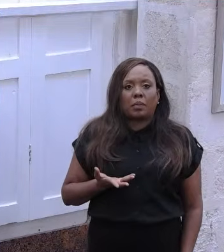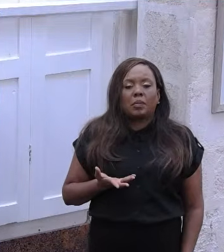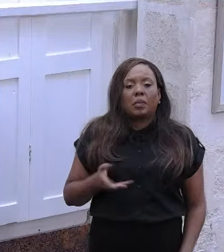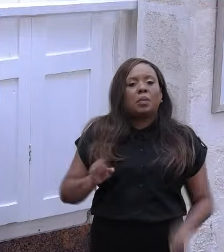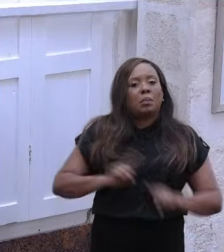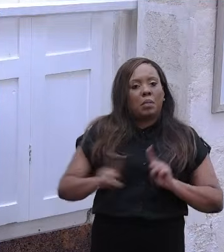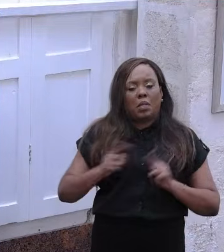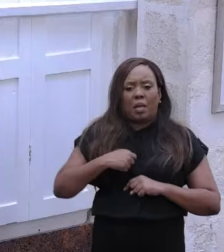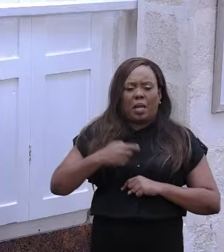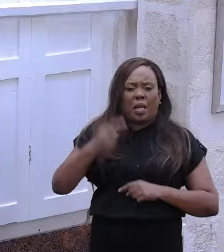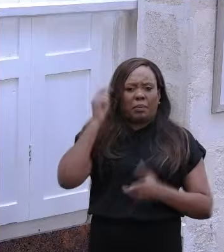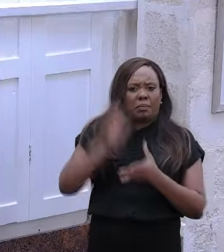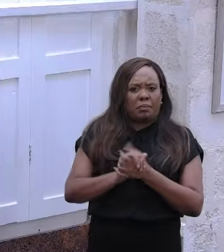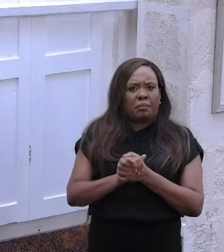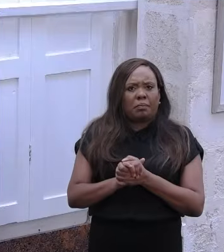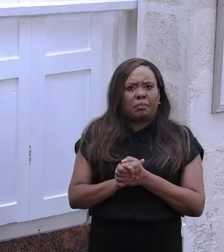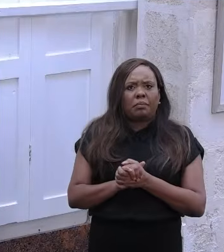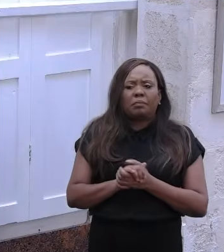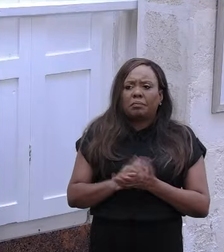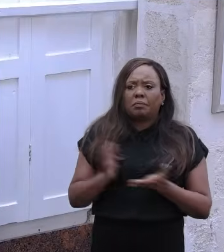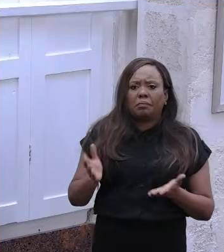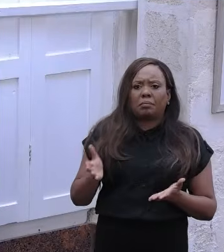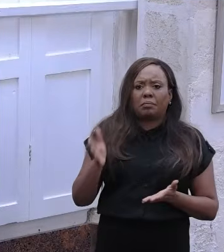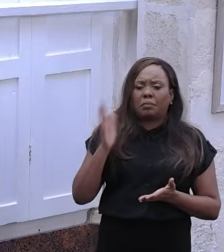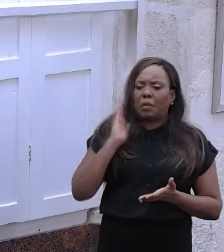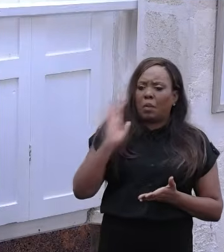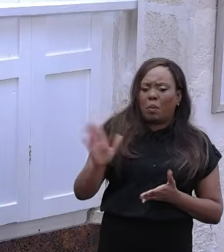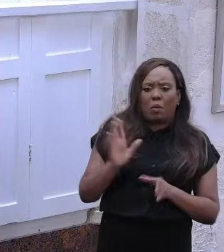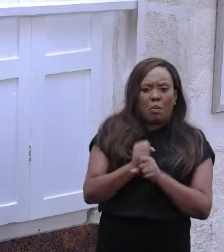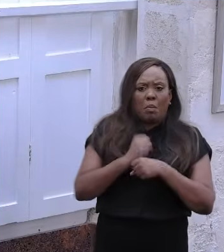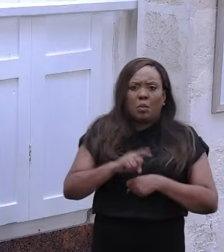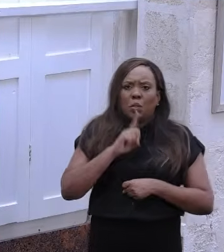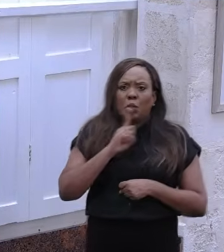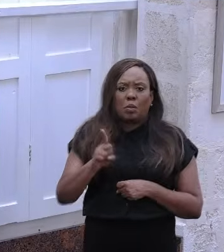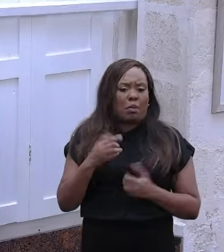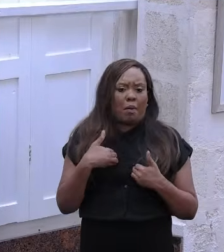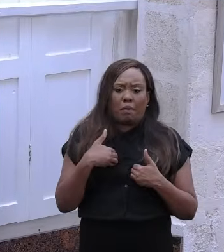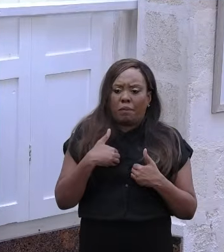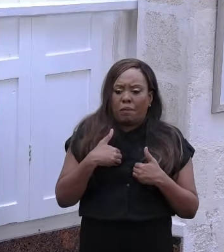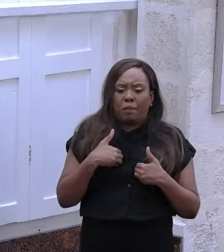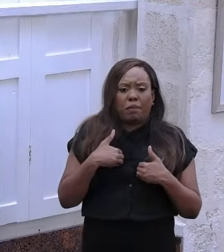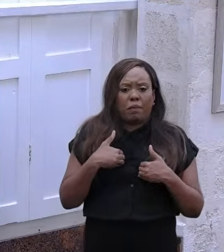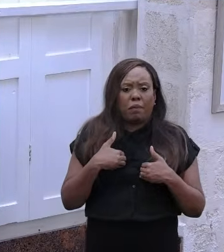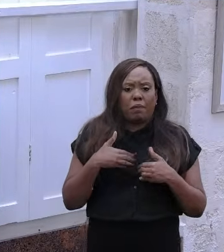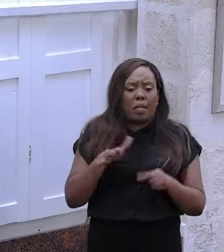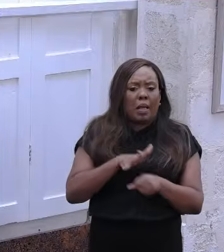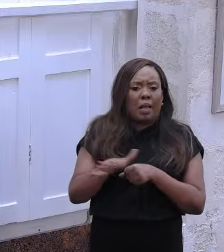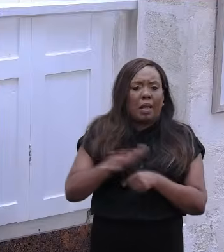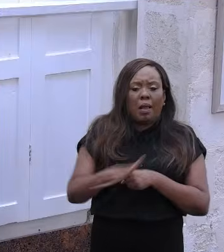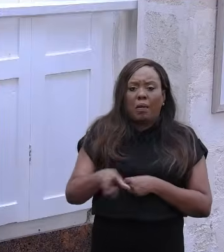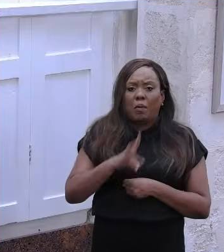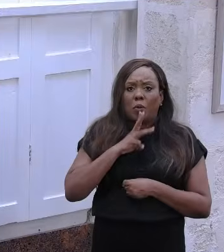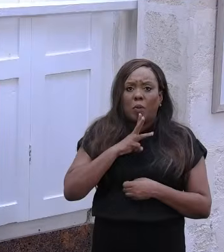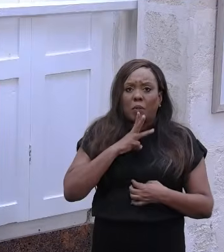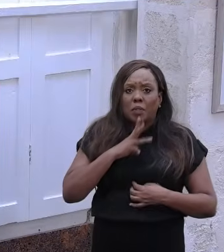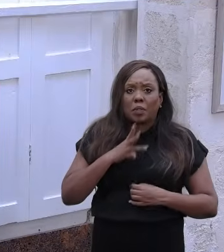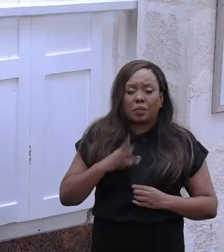in place, certainly by the BWA, to ensure that we have other means other than that